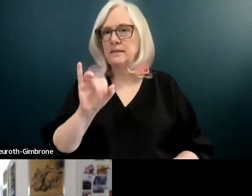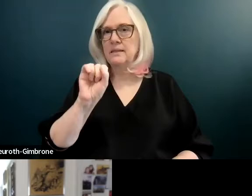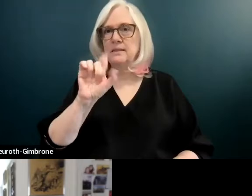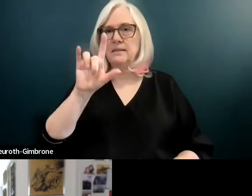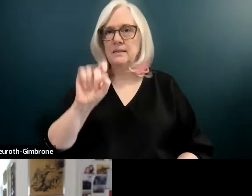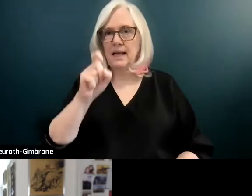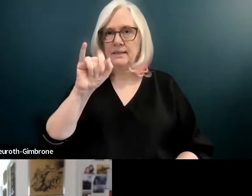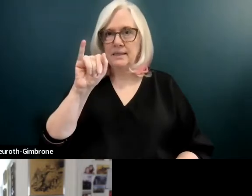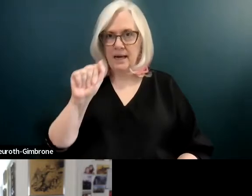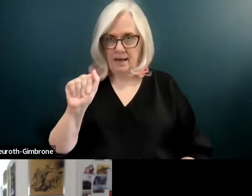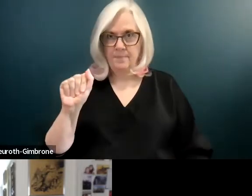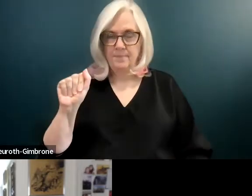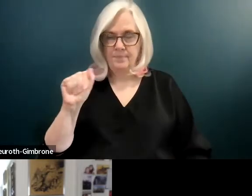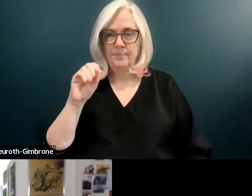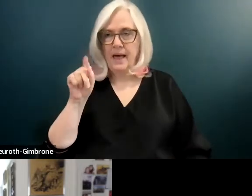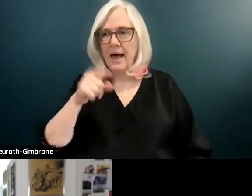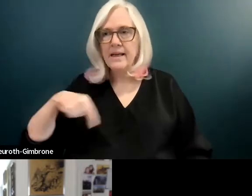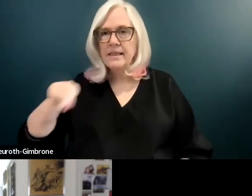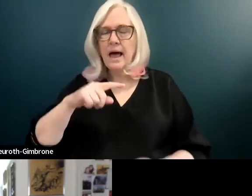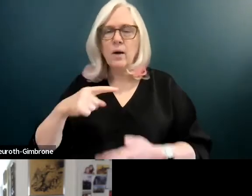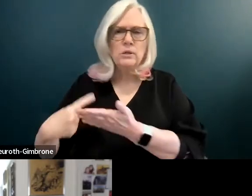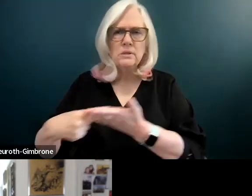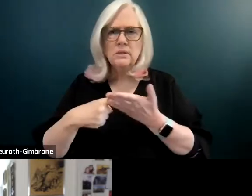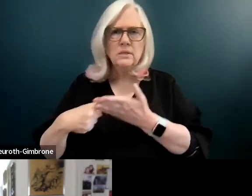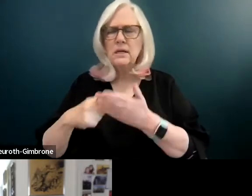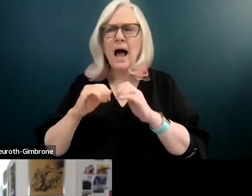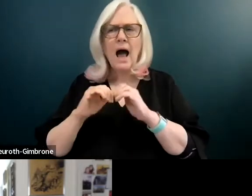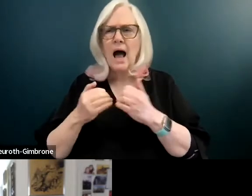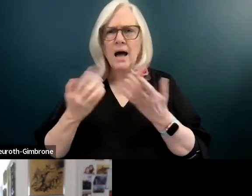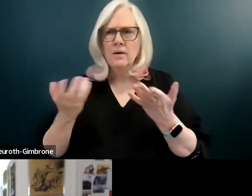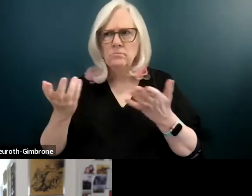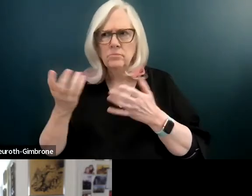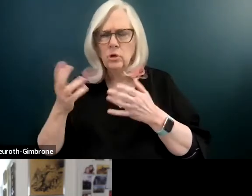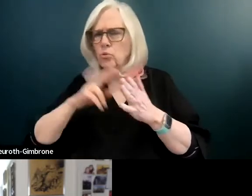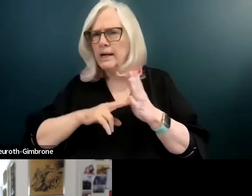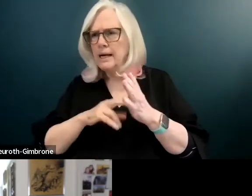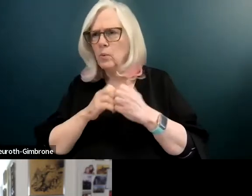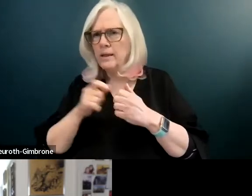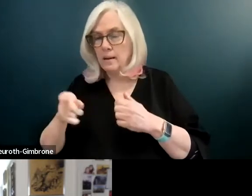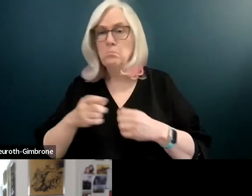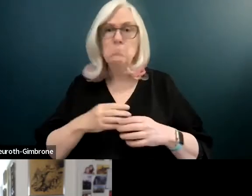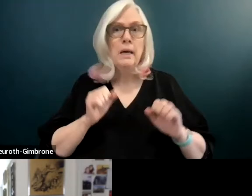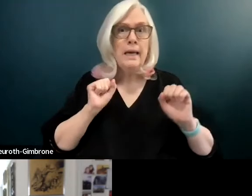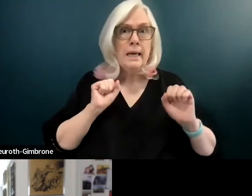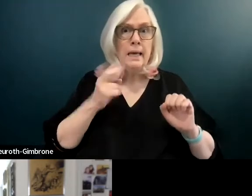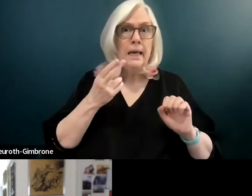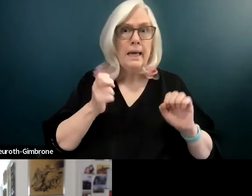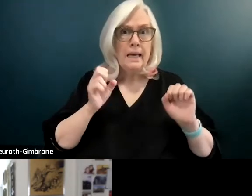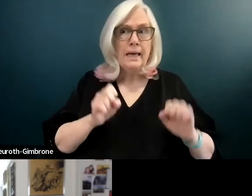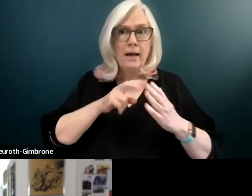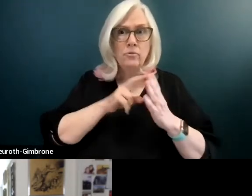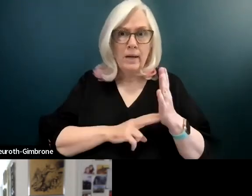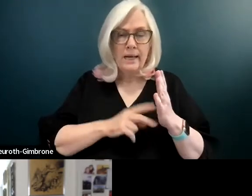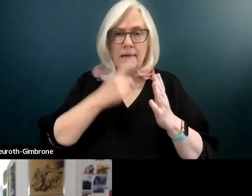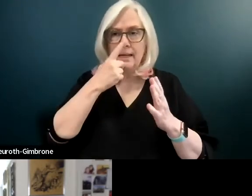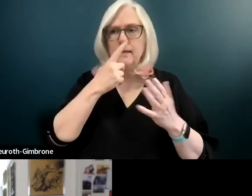they were talking about reading with him, and he can read, but it's hard for him to read because of his